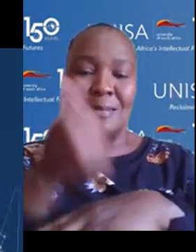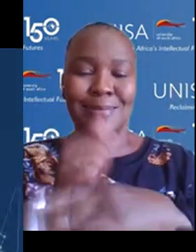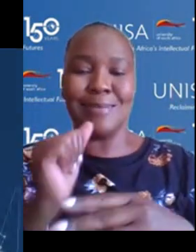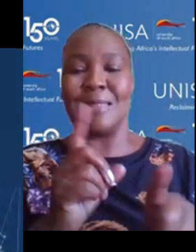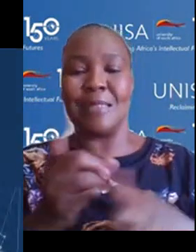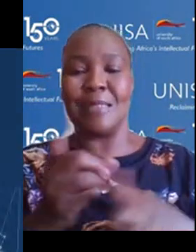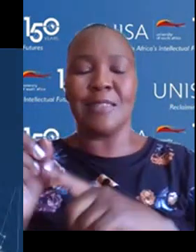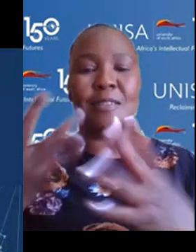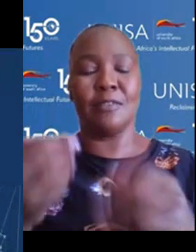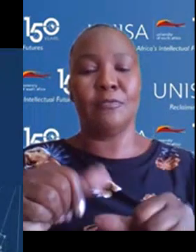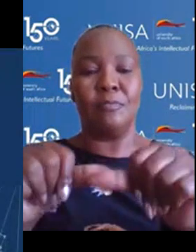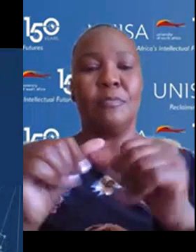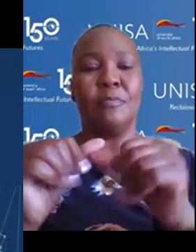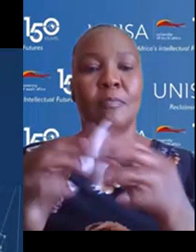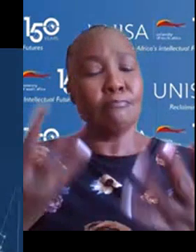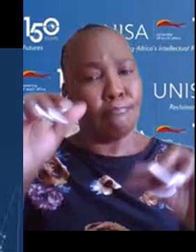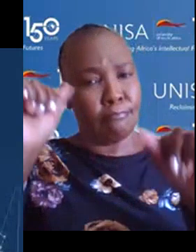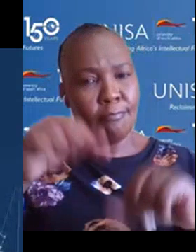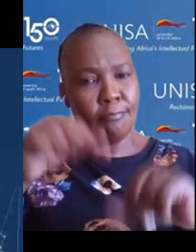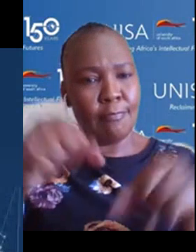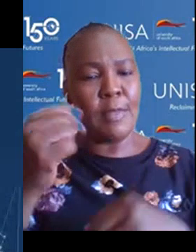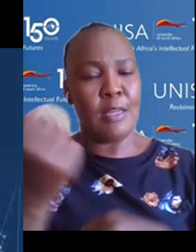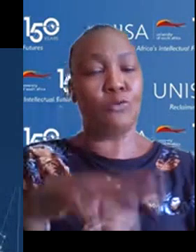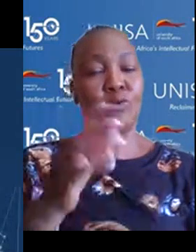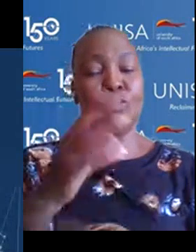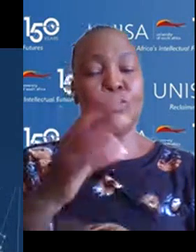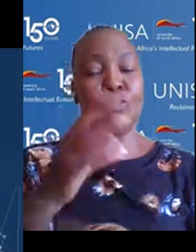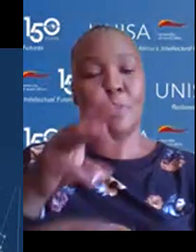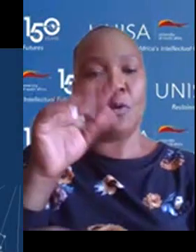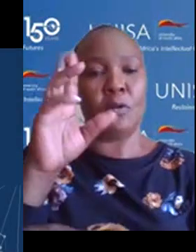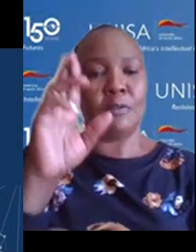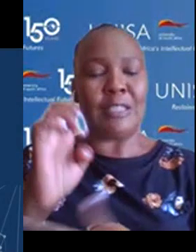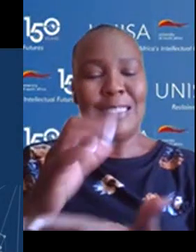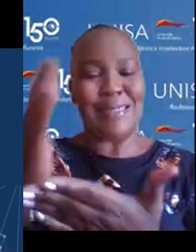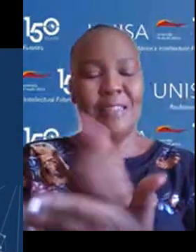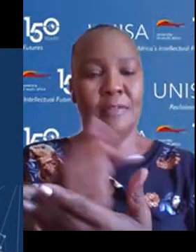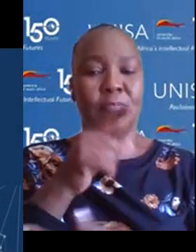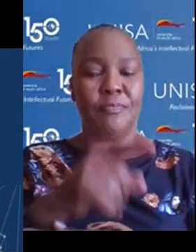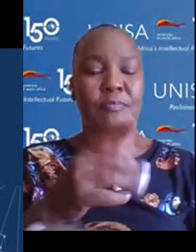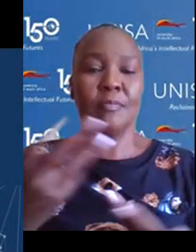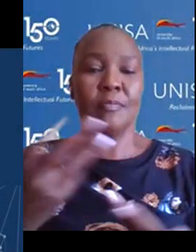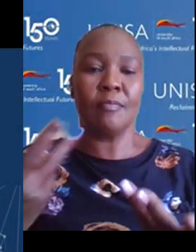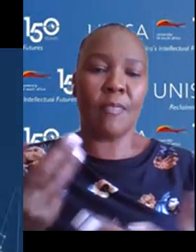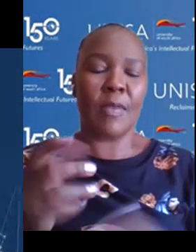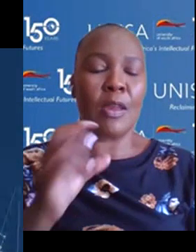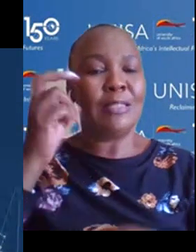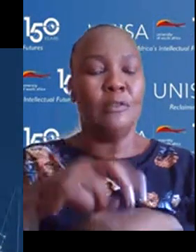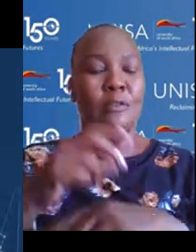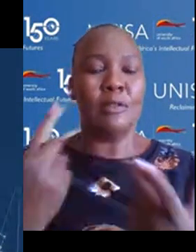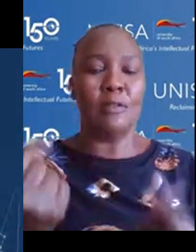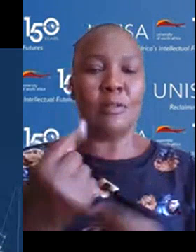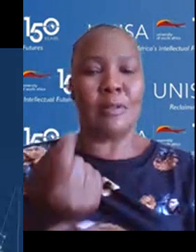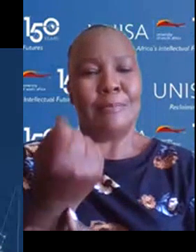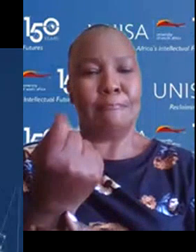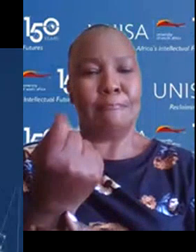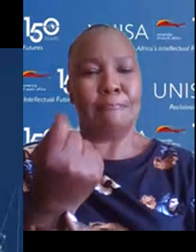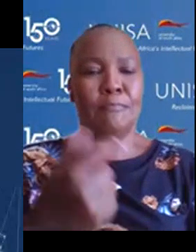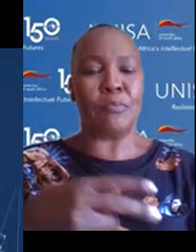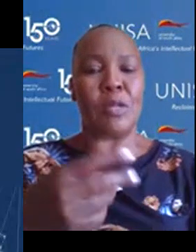it follows. And of course, yes, when you use your software, it pretty much saves it. Well, of course, you need to do that. Now, a little bit more about the